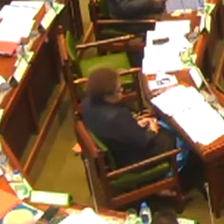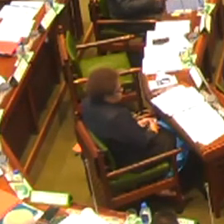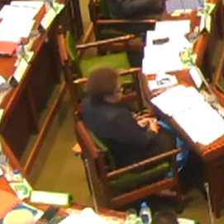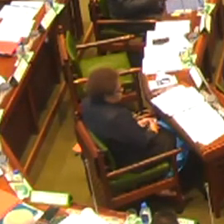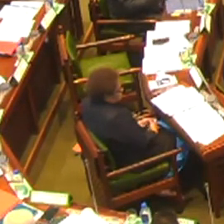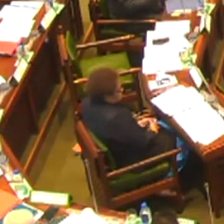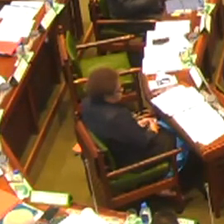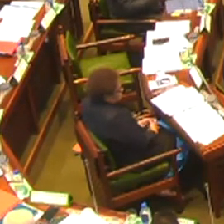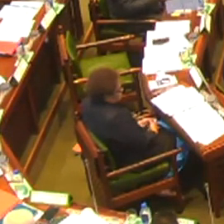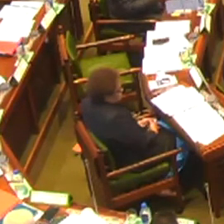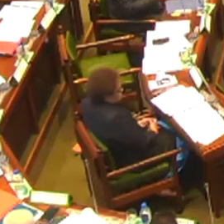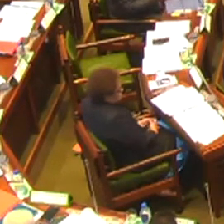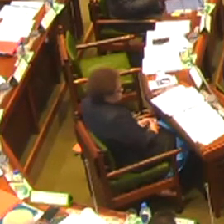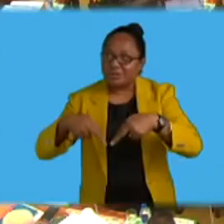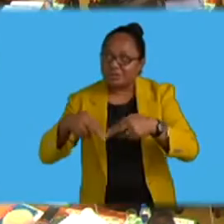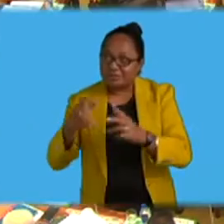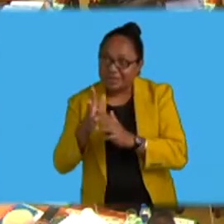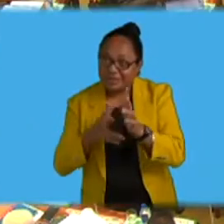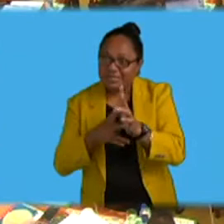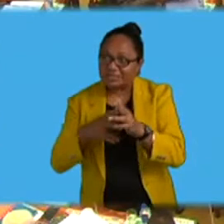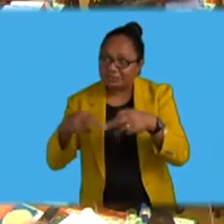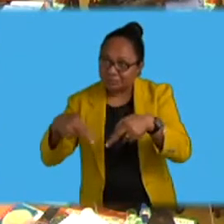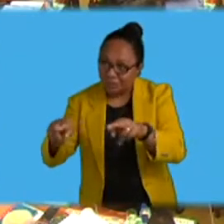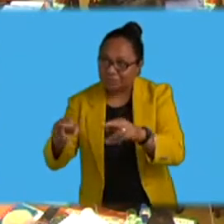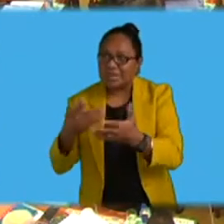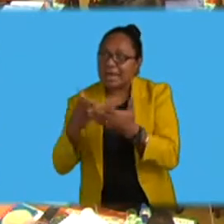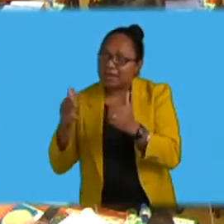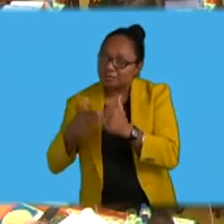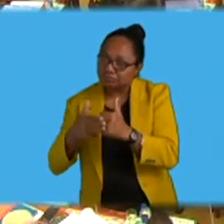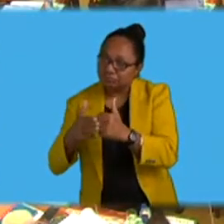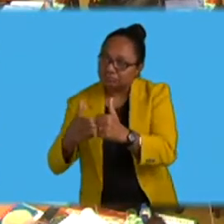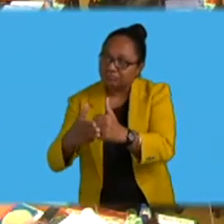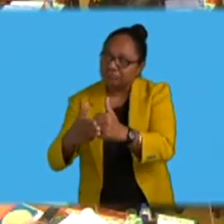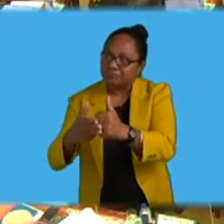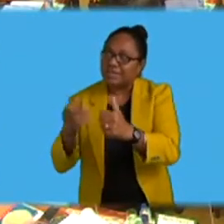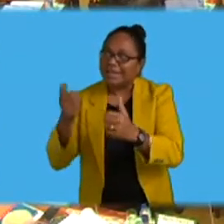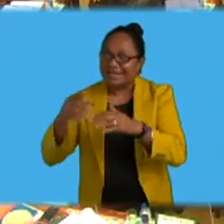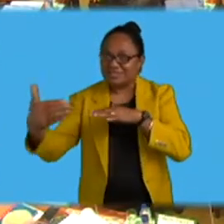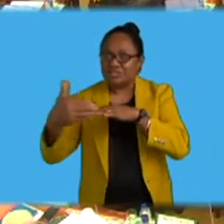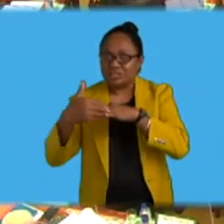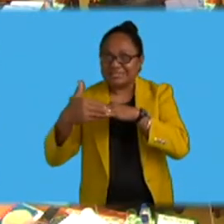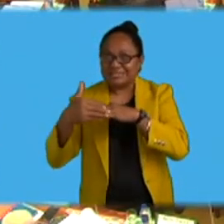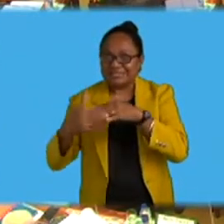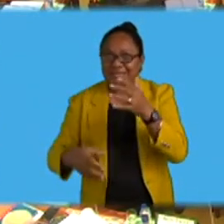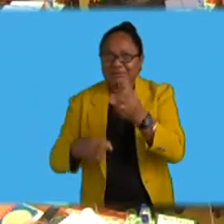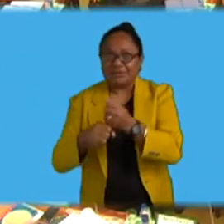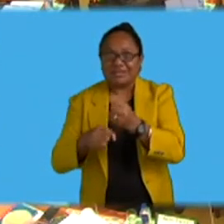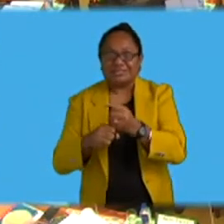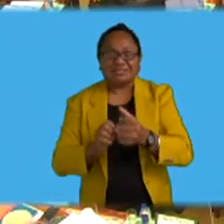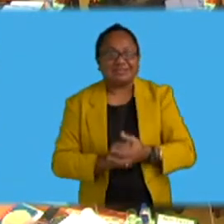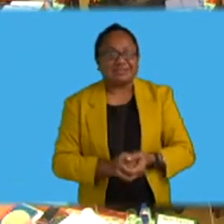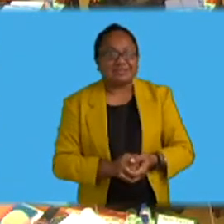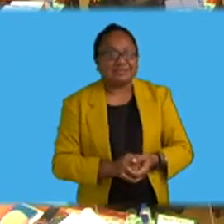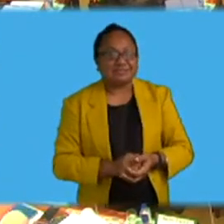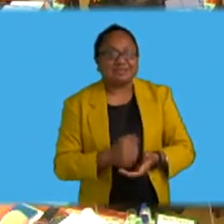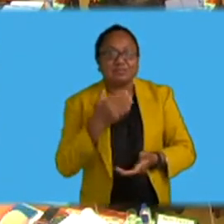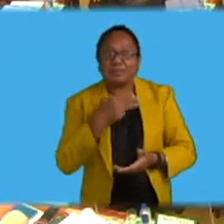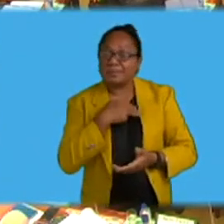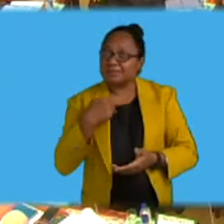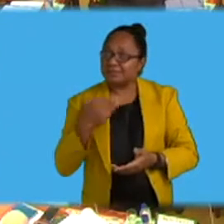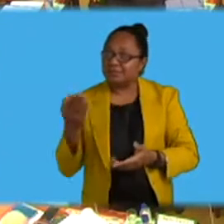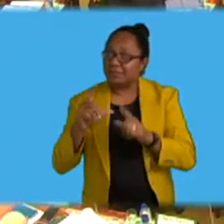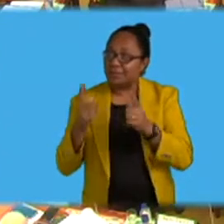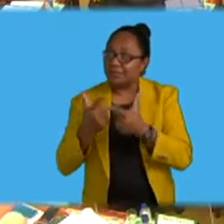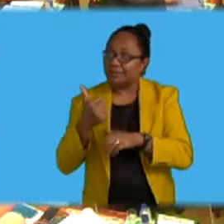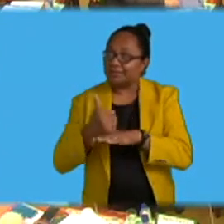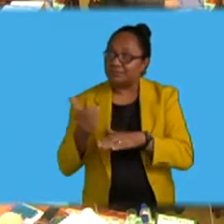jetties upgrading? Thank you, Madam Speaker. Thank you, Honourable Minister for Local Government, Housing, Environment, Infrastructure and Transport. You have the floor.